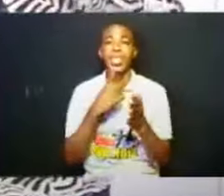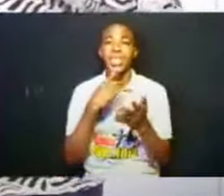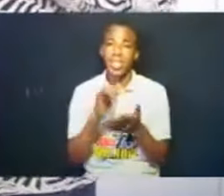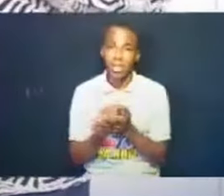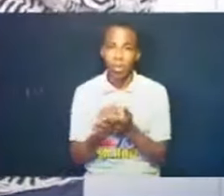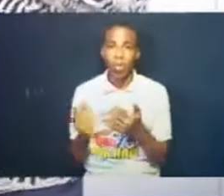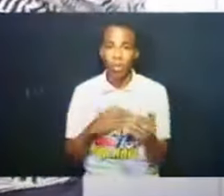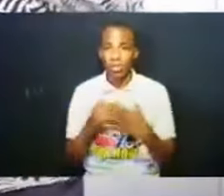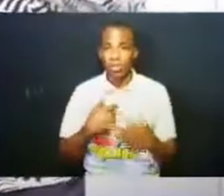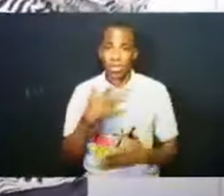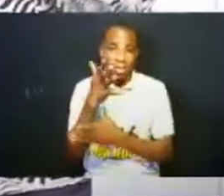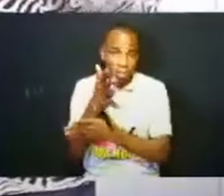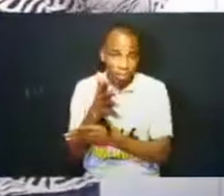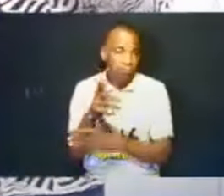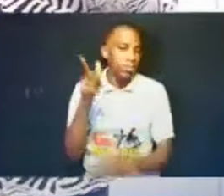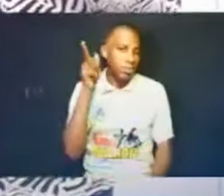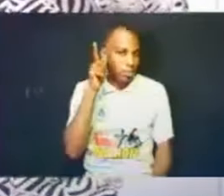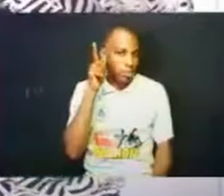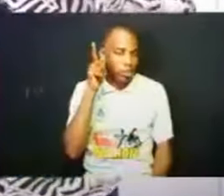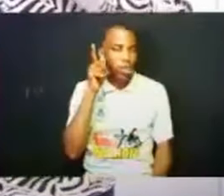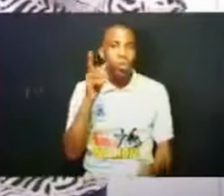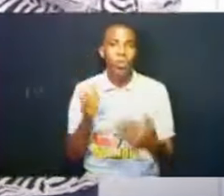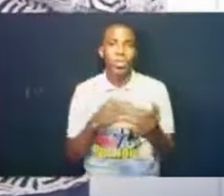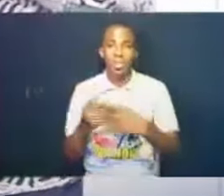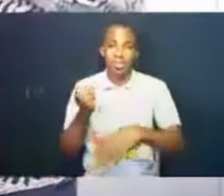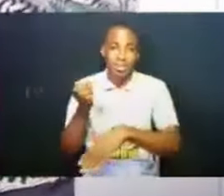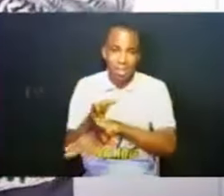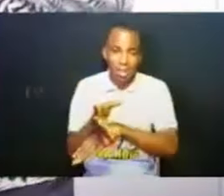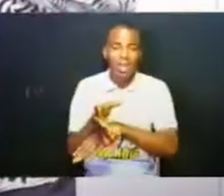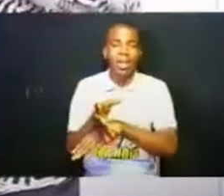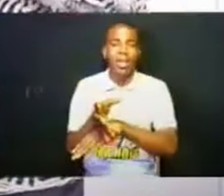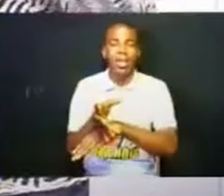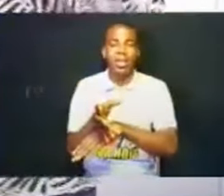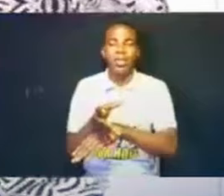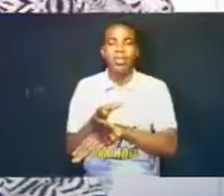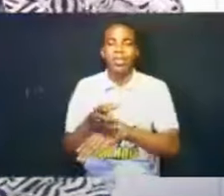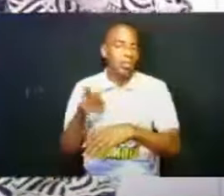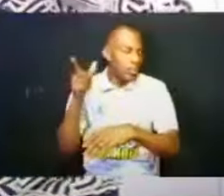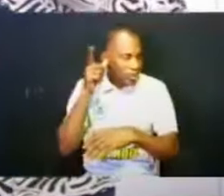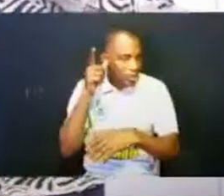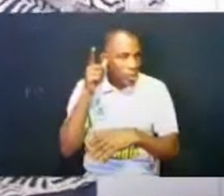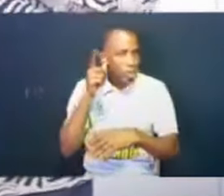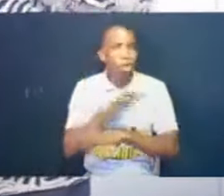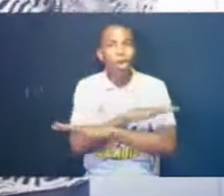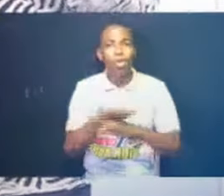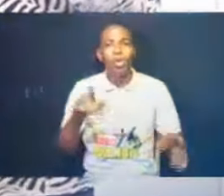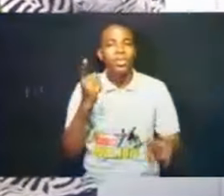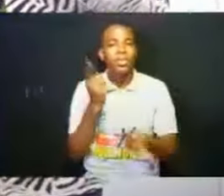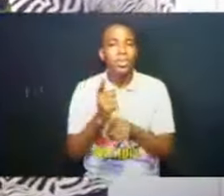Give ear to my words. Don't let them leave your sight. Keep them within